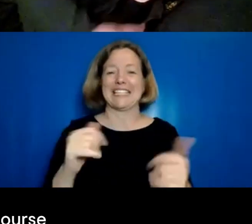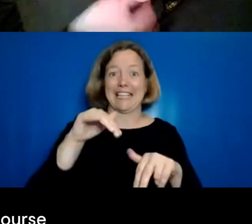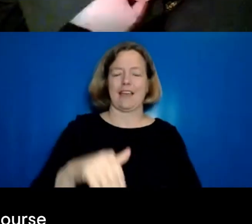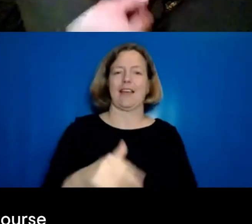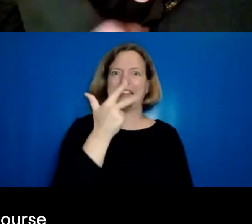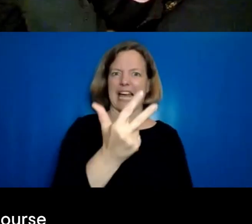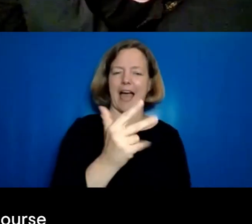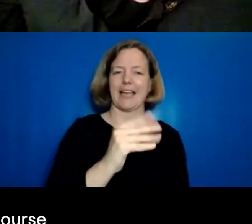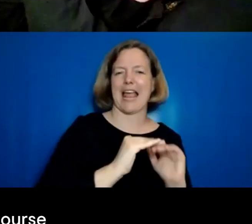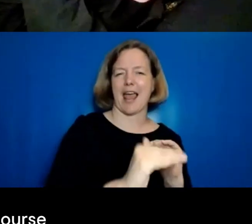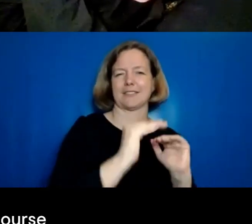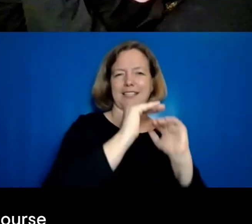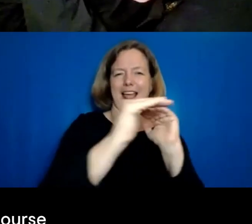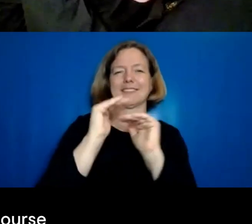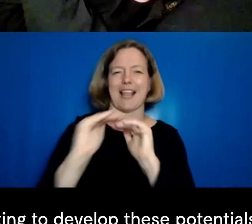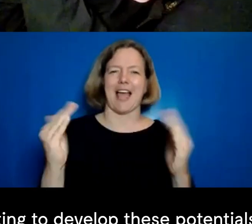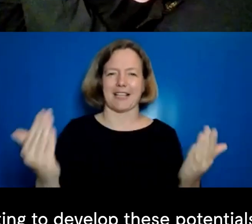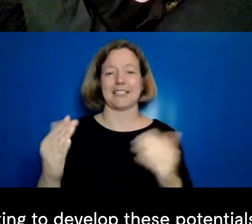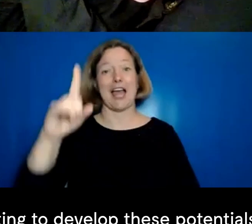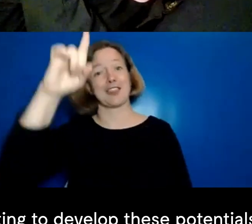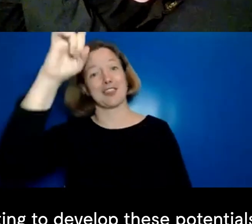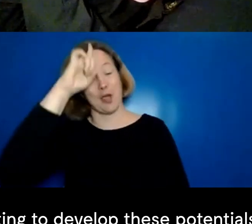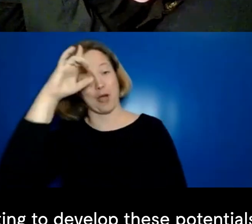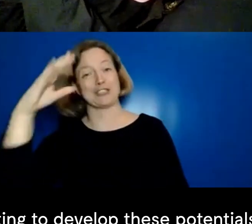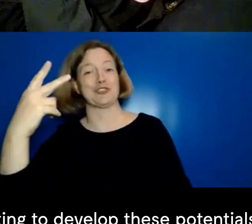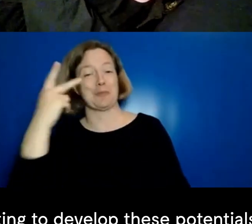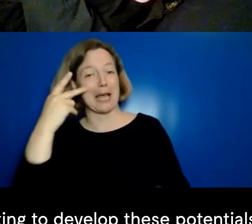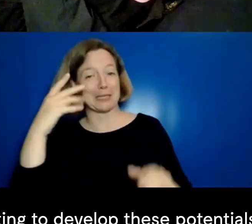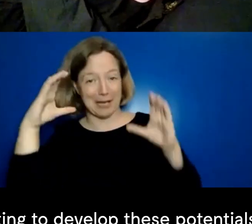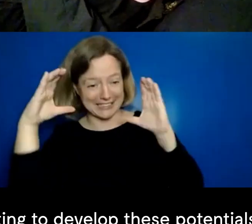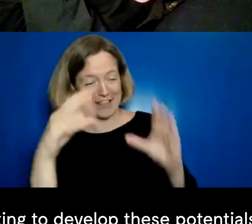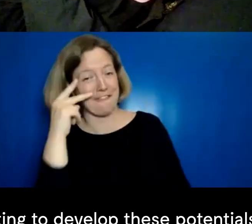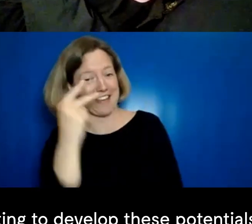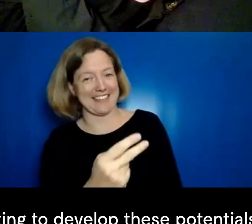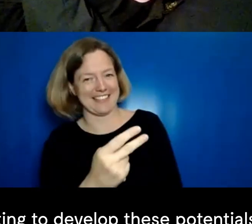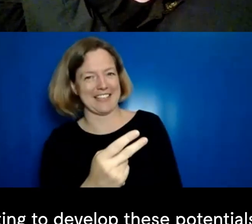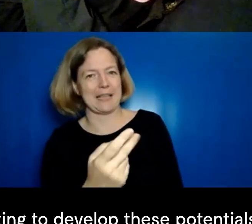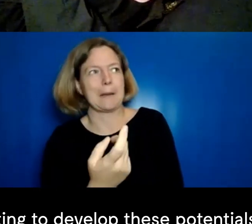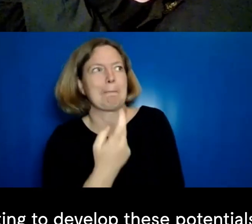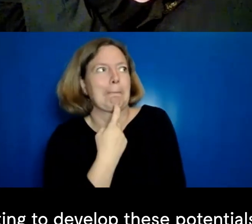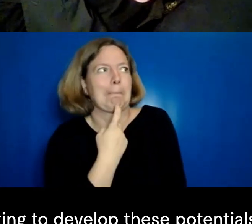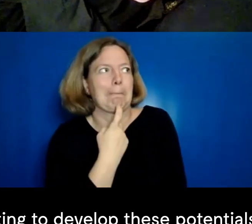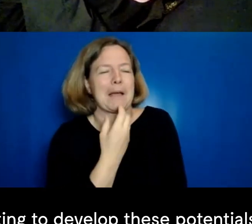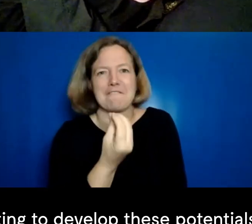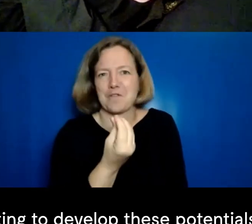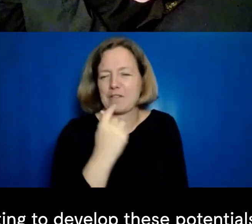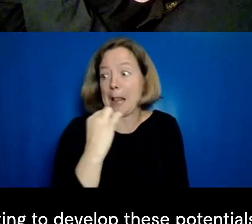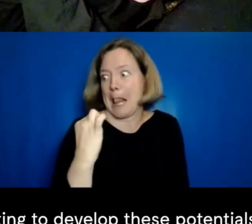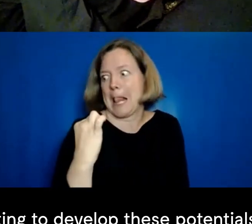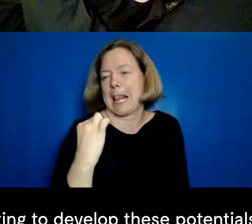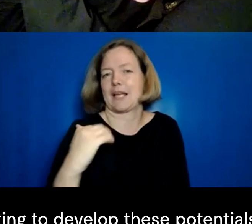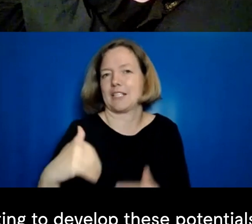of course from the perspective of Germany, where I would say we're just starting to develop